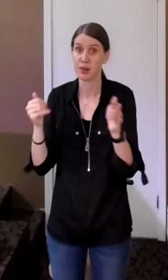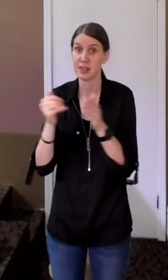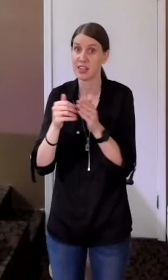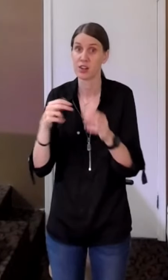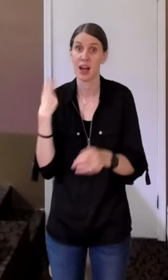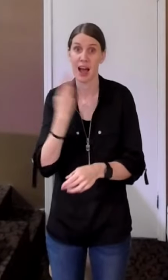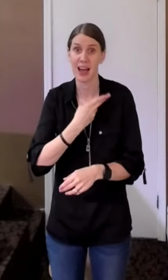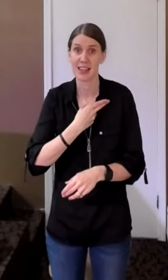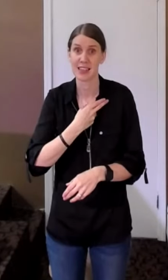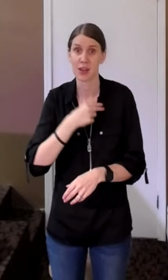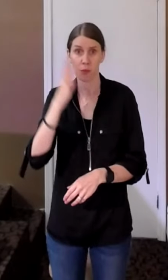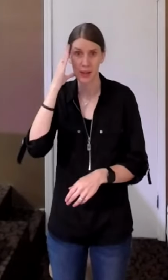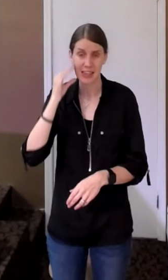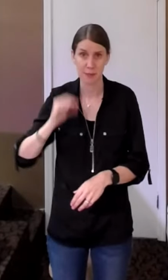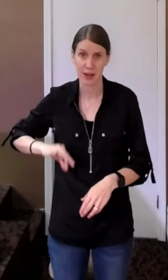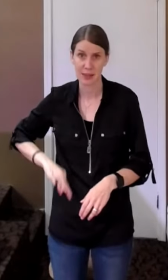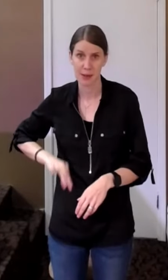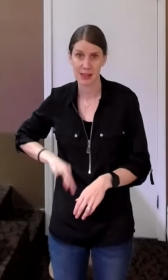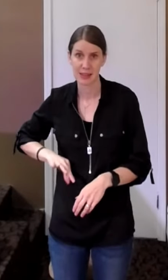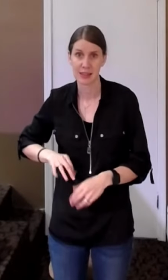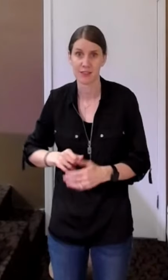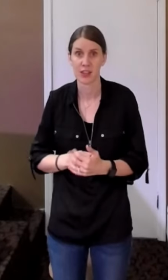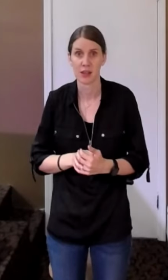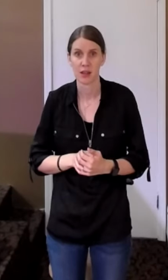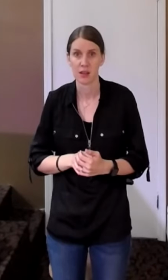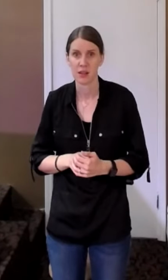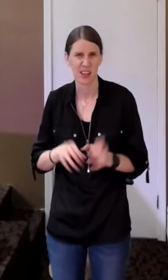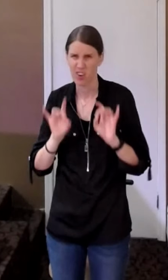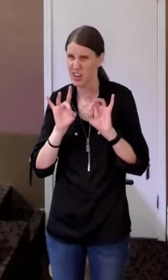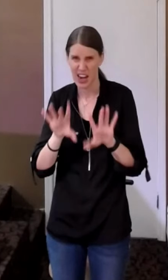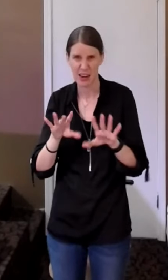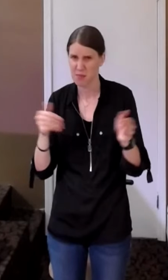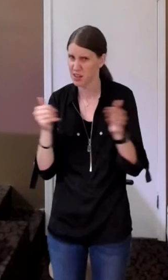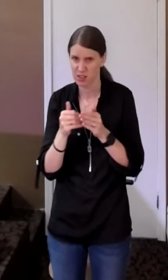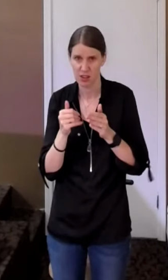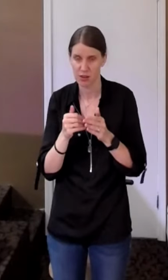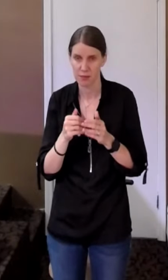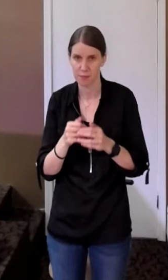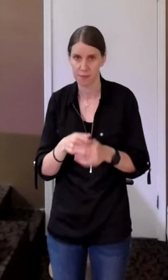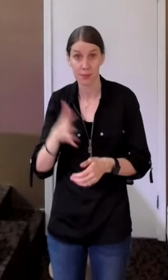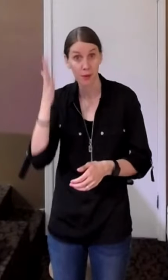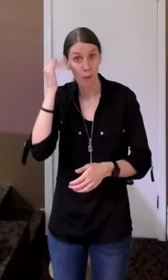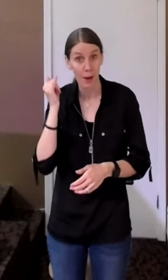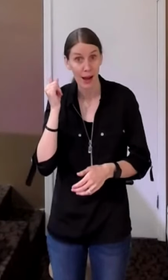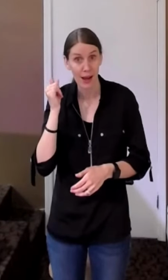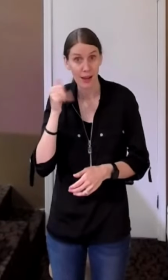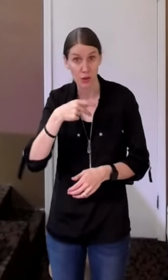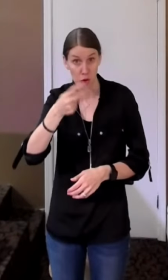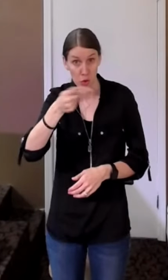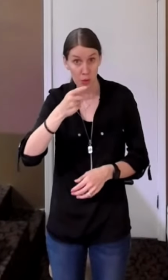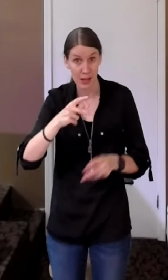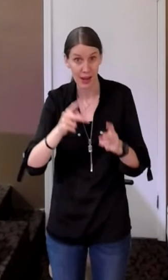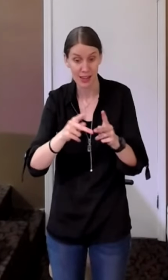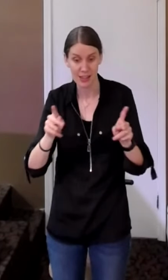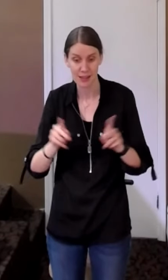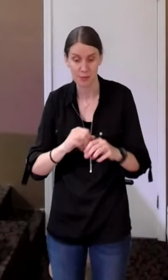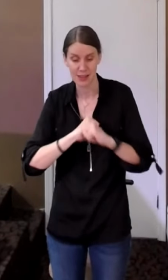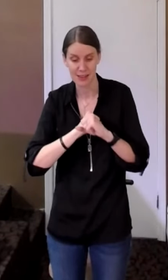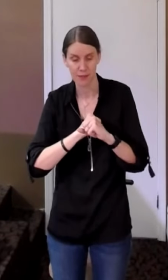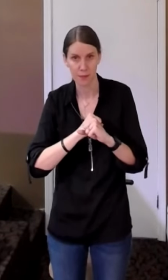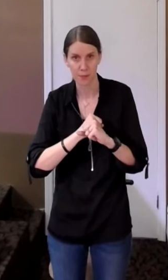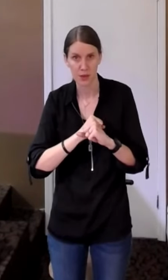it. They won't hate to be around us because it'll be a safe place to be. Now, that does